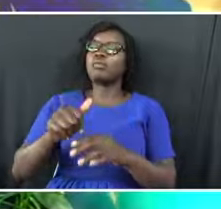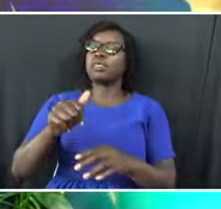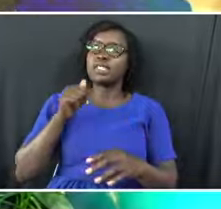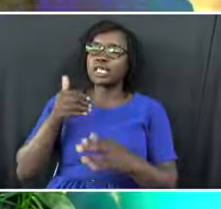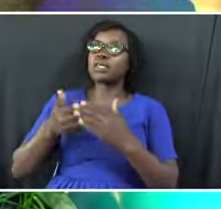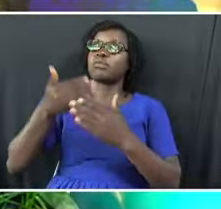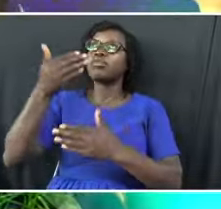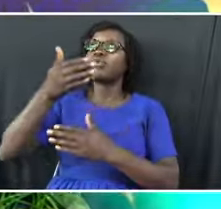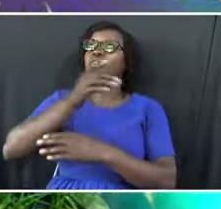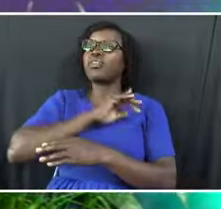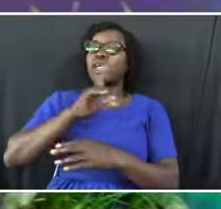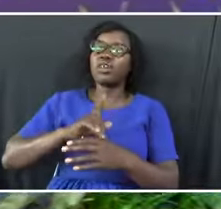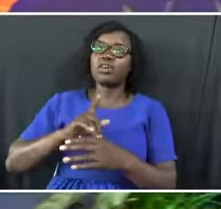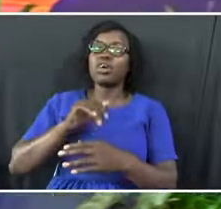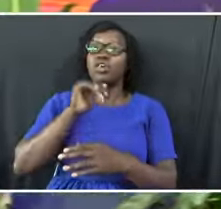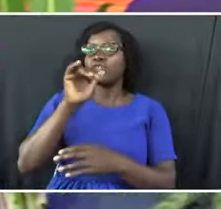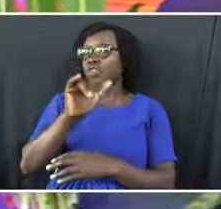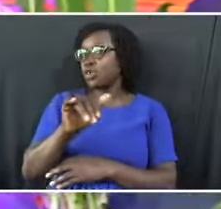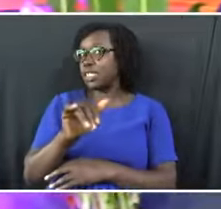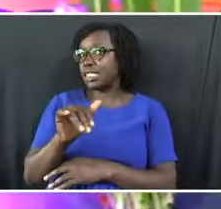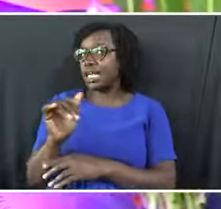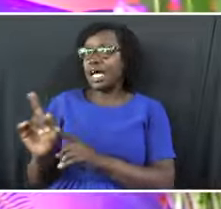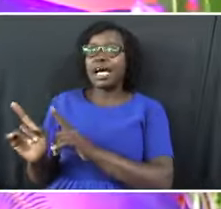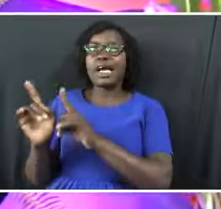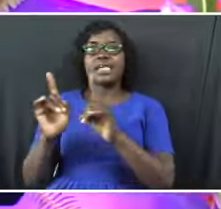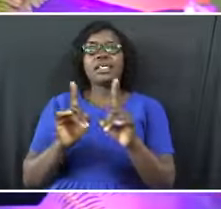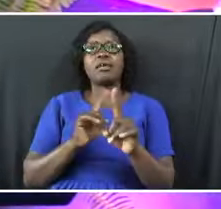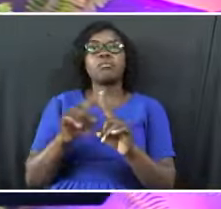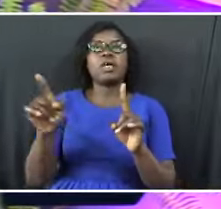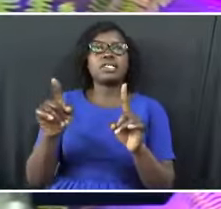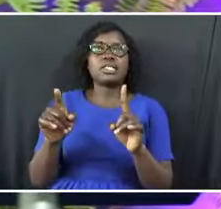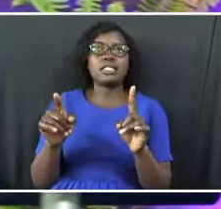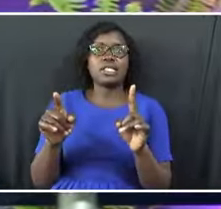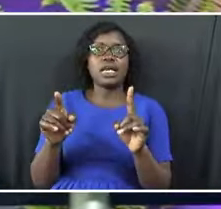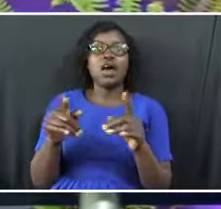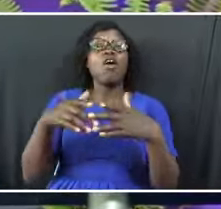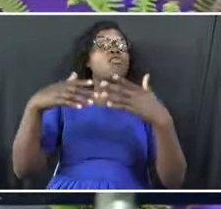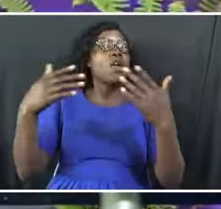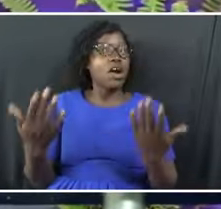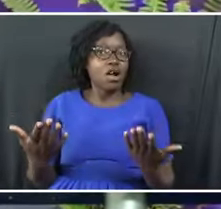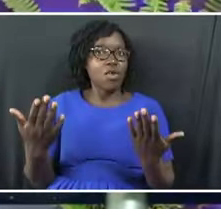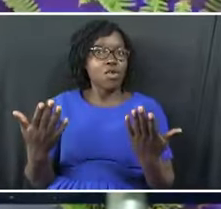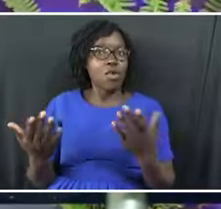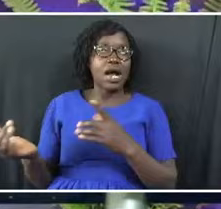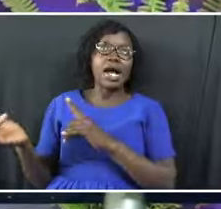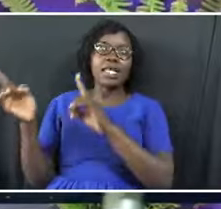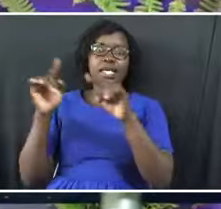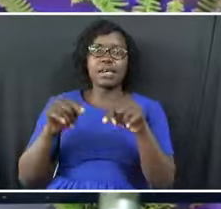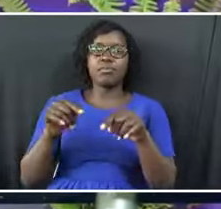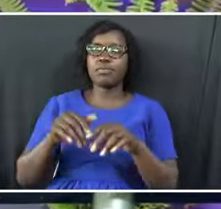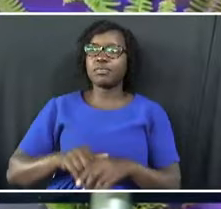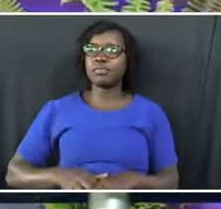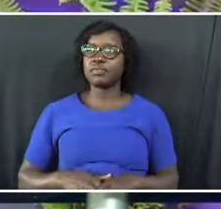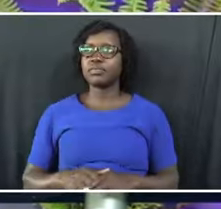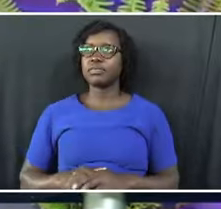before the Lord, not because I came, but because of how I